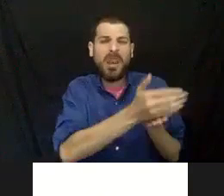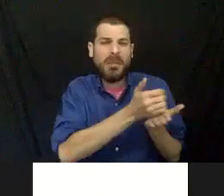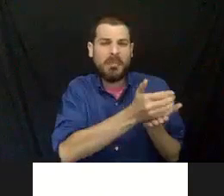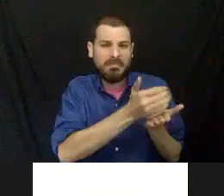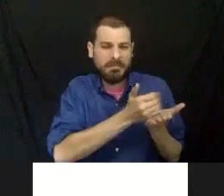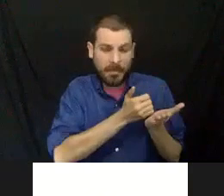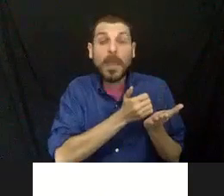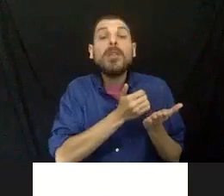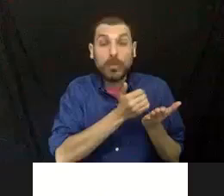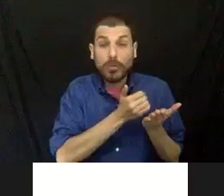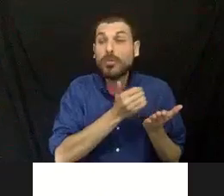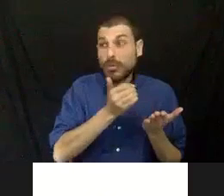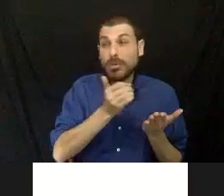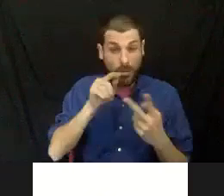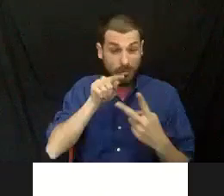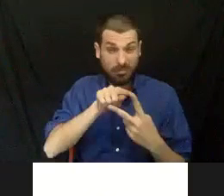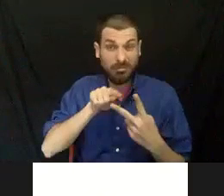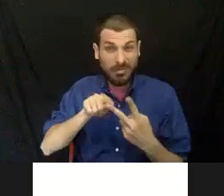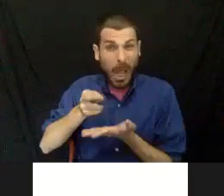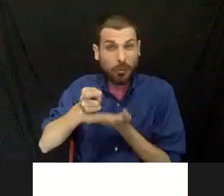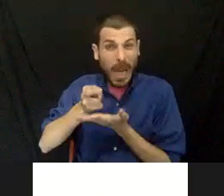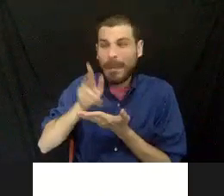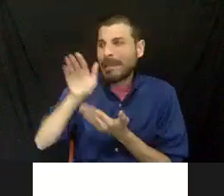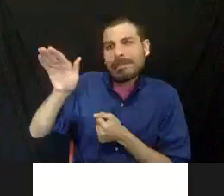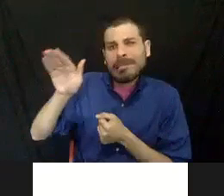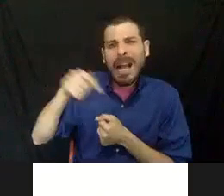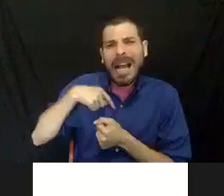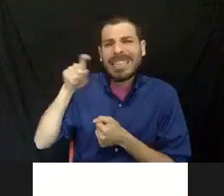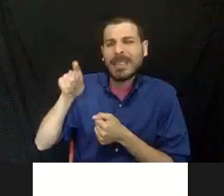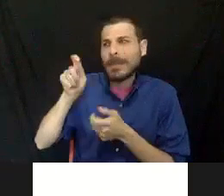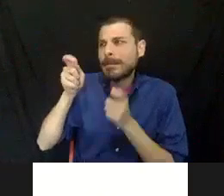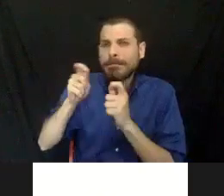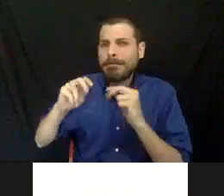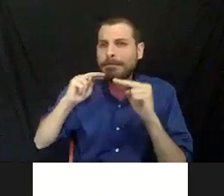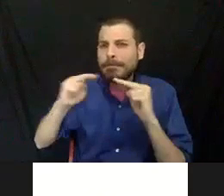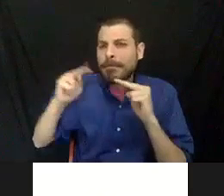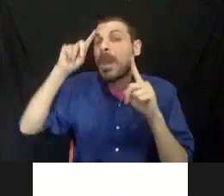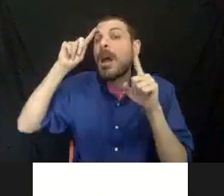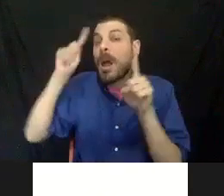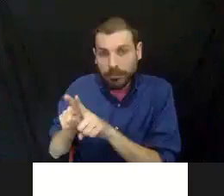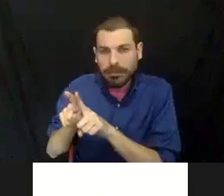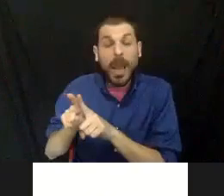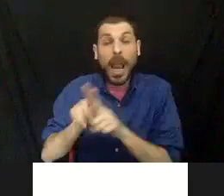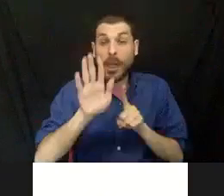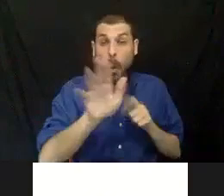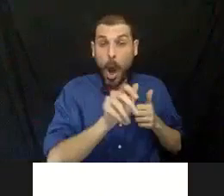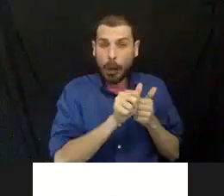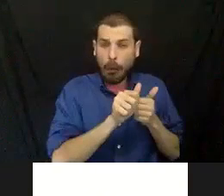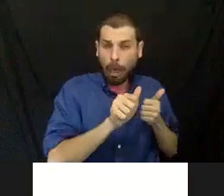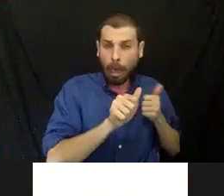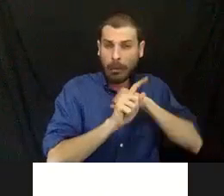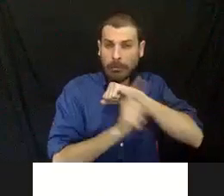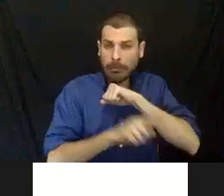that's also something that you could talk to your servicer about. If you run into issues or you're confused about whether